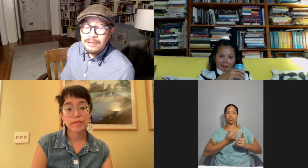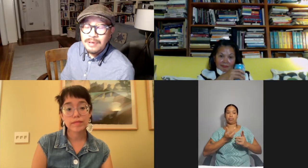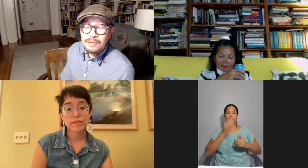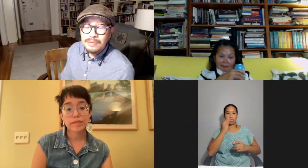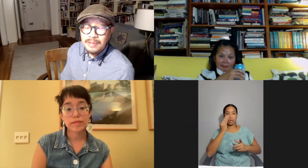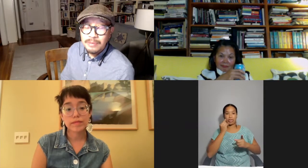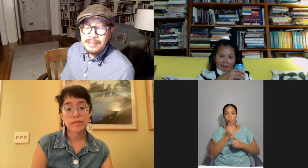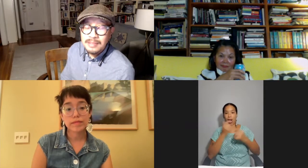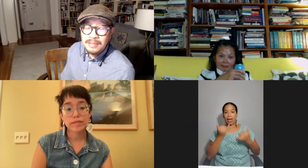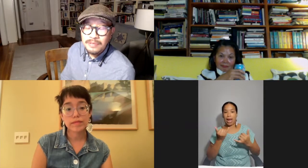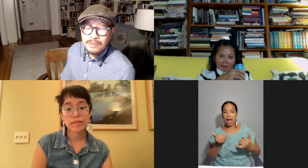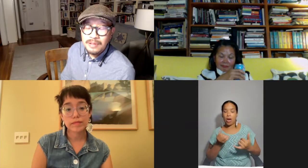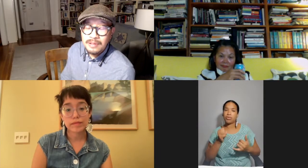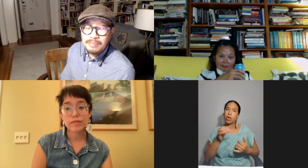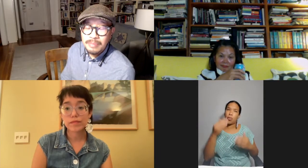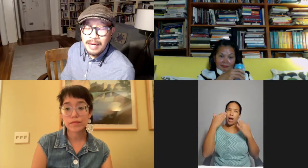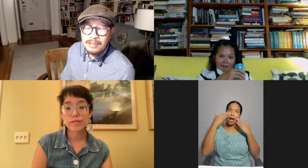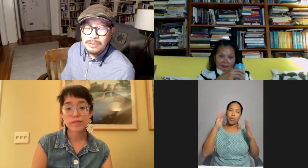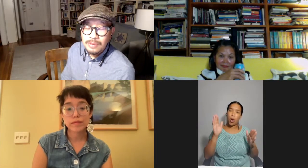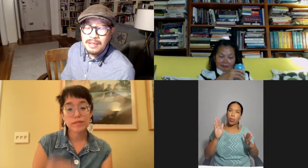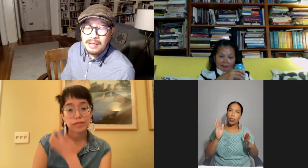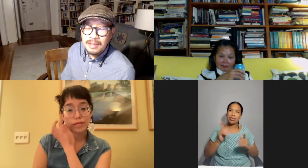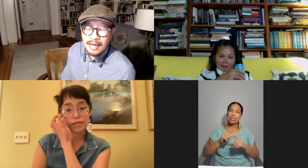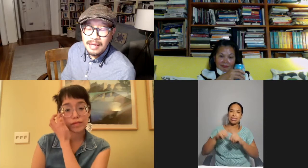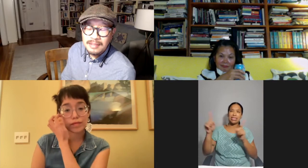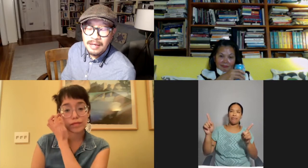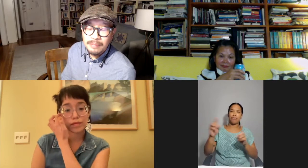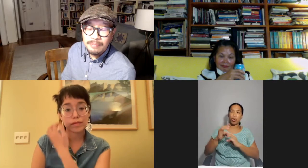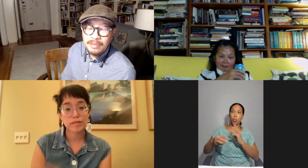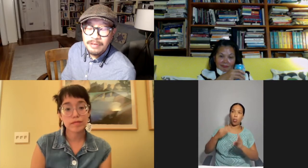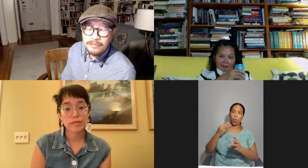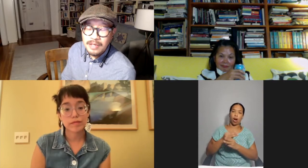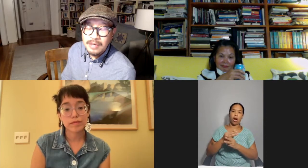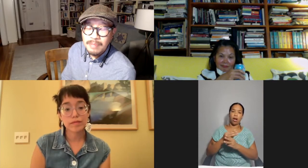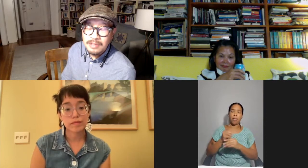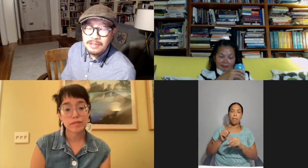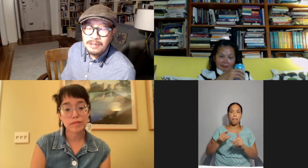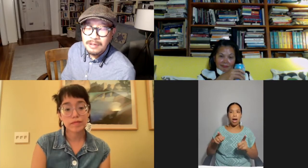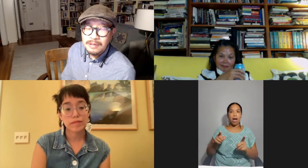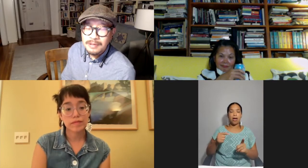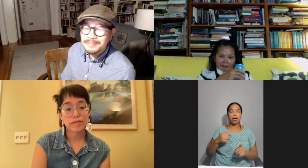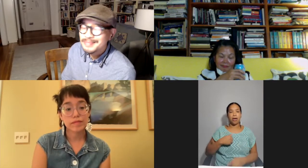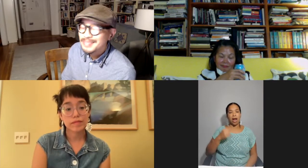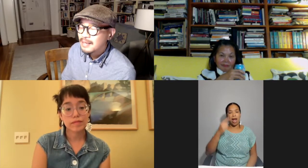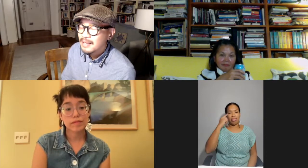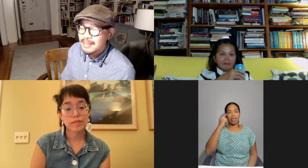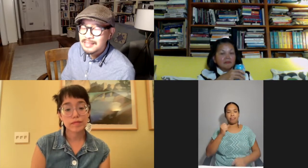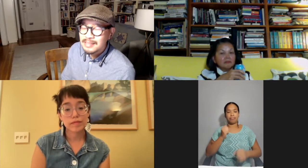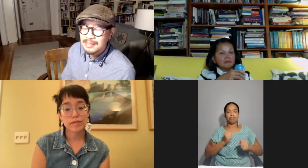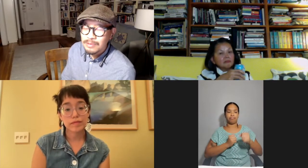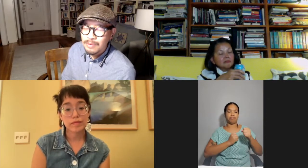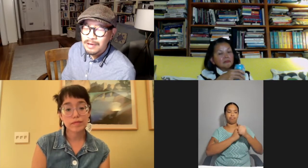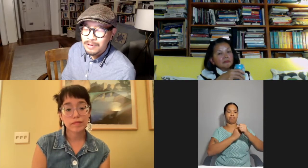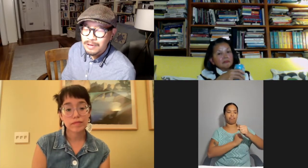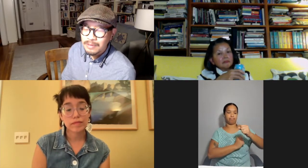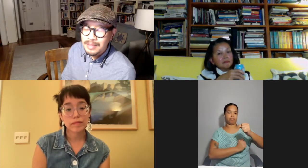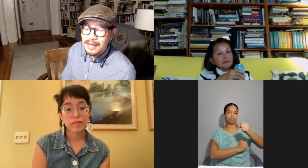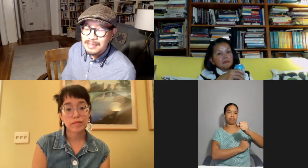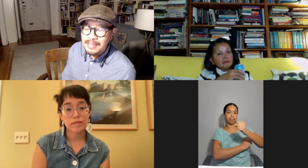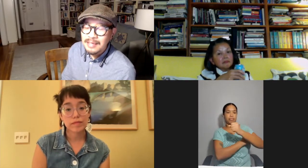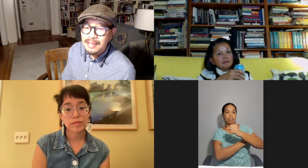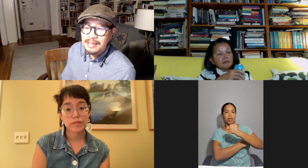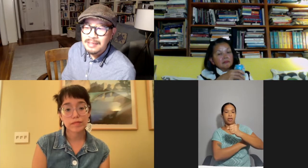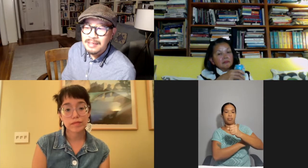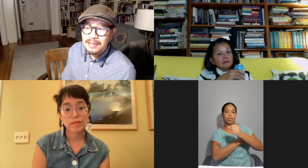So I don't know. It was a different world, but I do think that the fundamental thesis is the wrong word, but